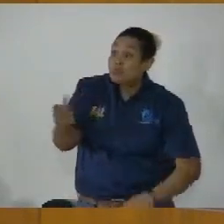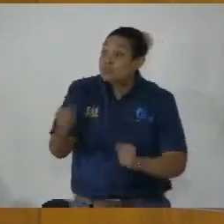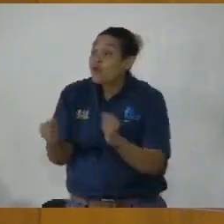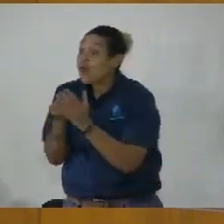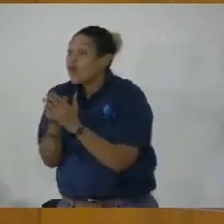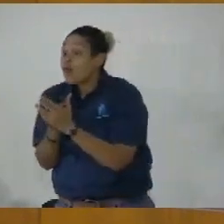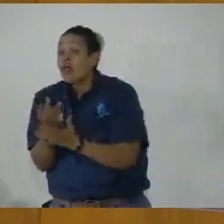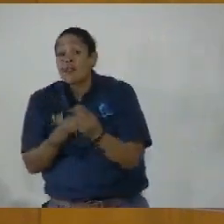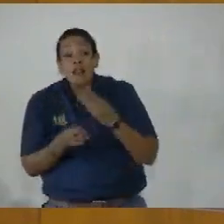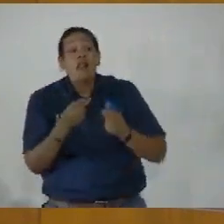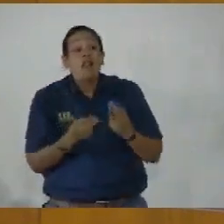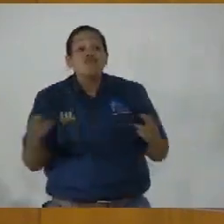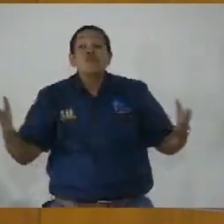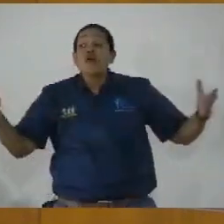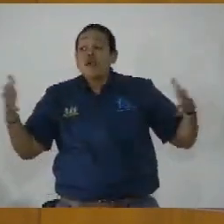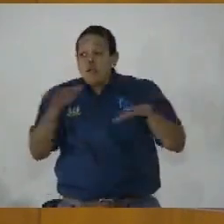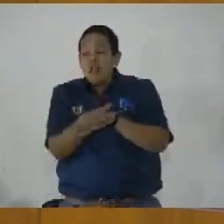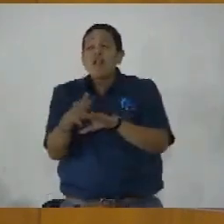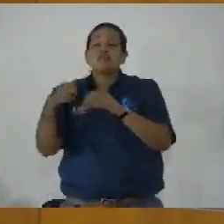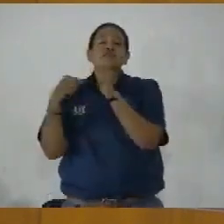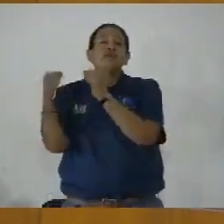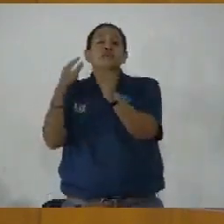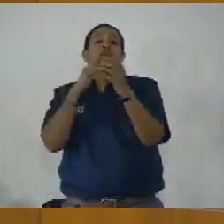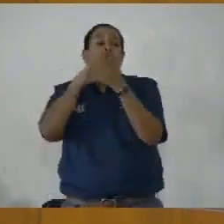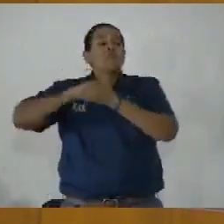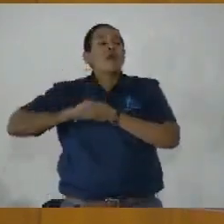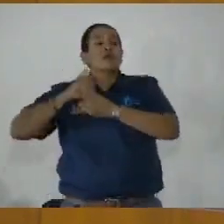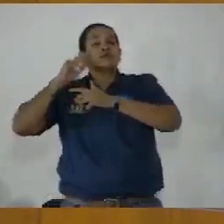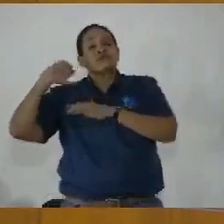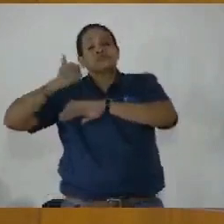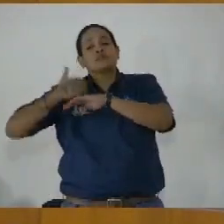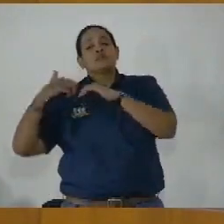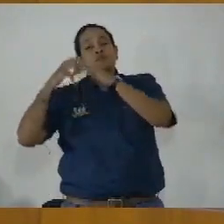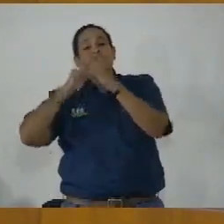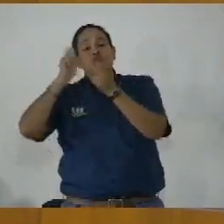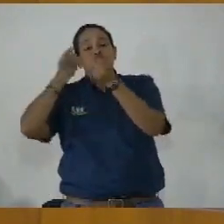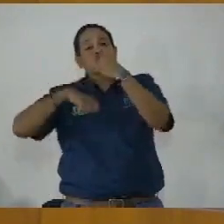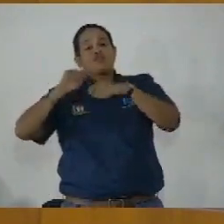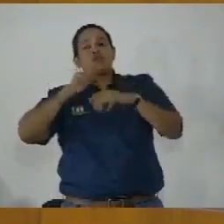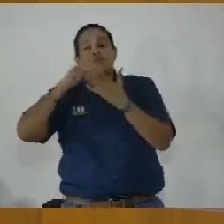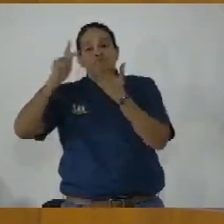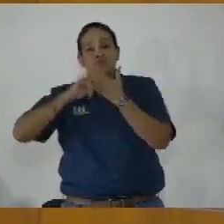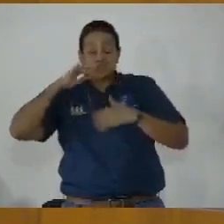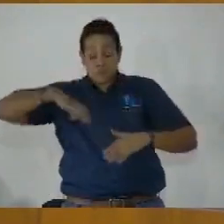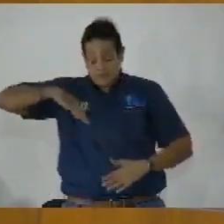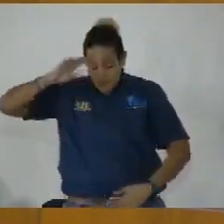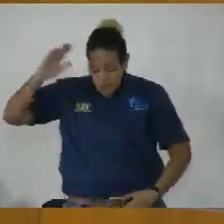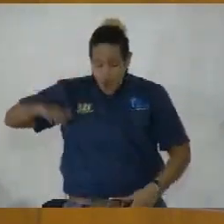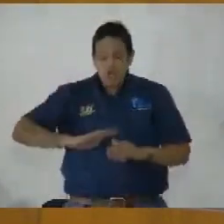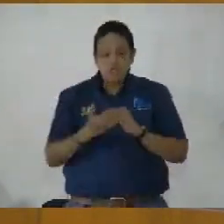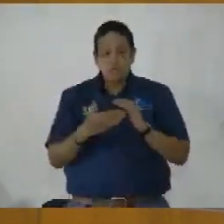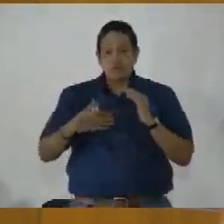resources, leverage strategic partnerships, and execute transformative projects that benefit all Jamaicans. We are building